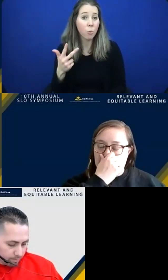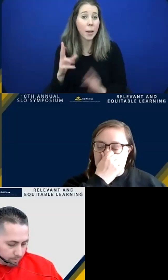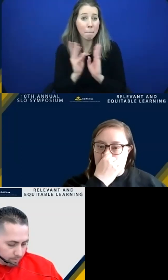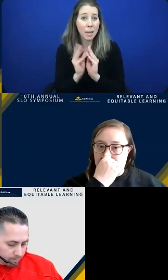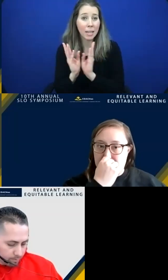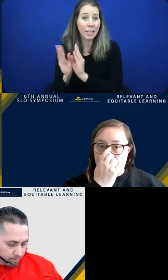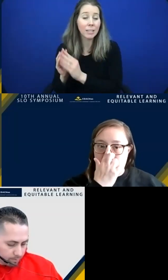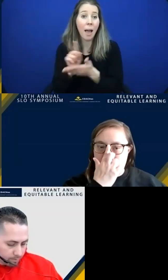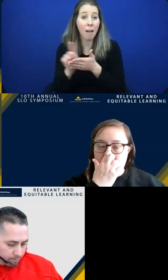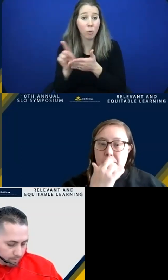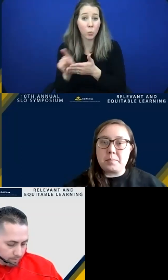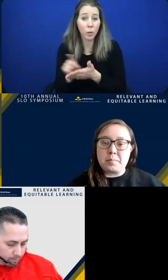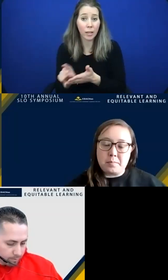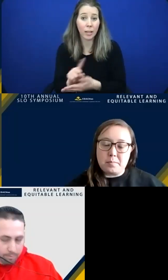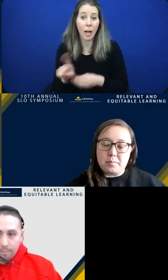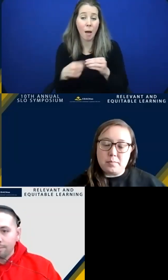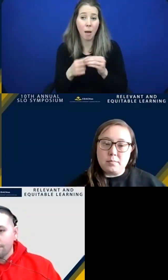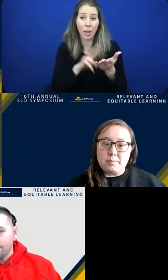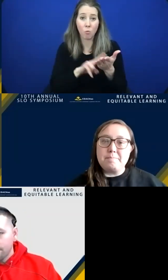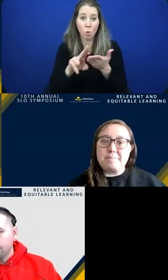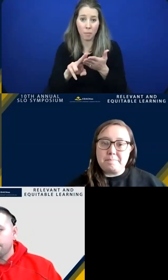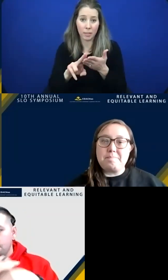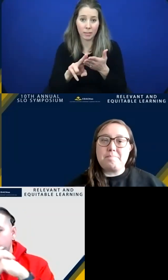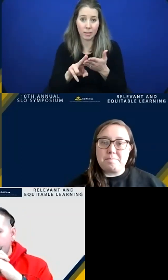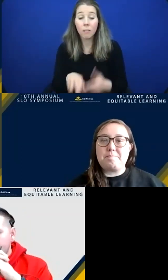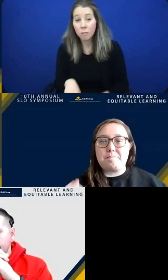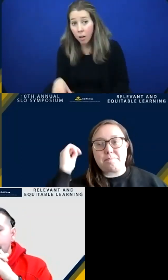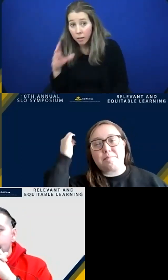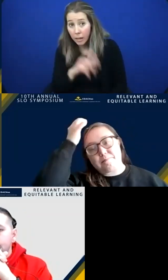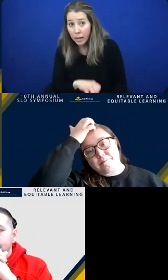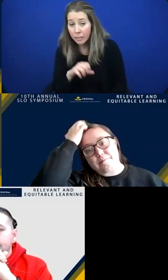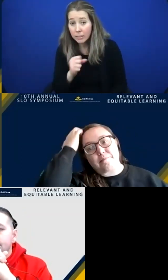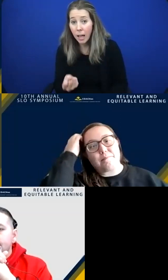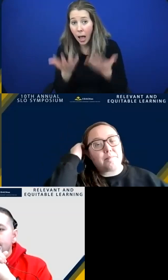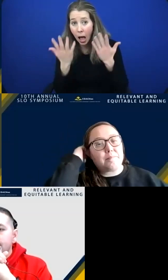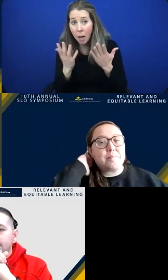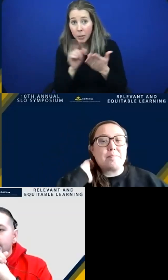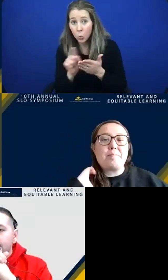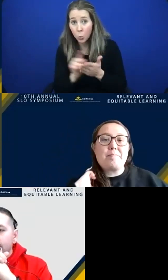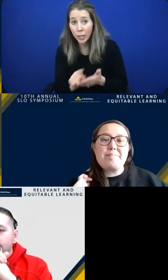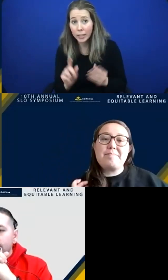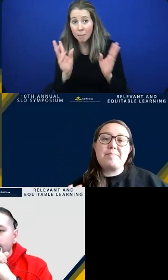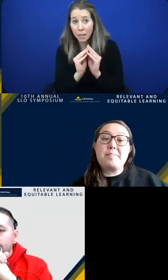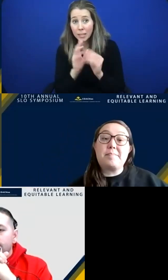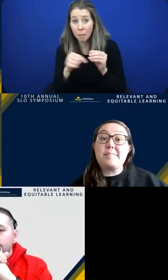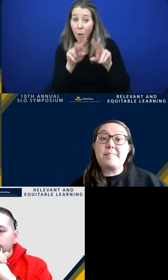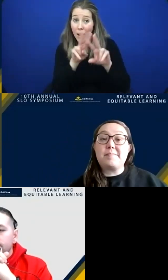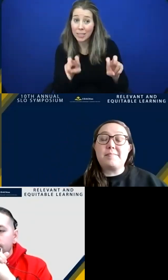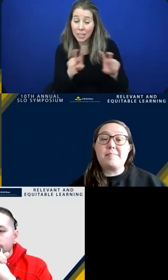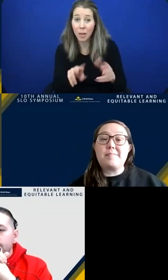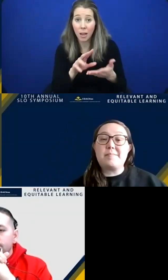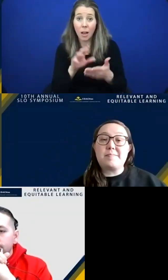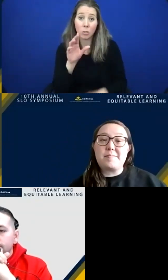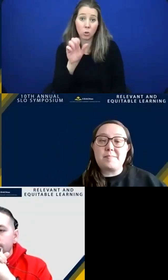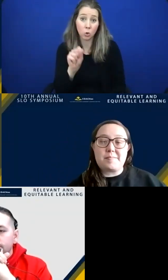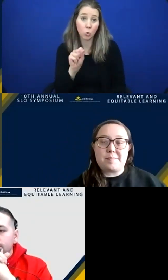meetings every week about enrollment. Right. Guess how many weekly meetings there are about assessment of student learning? guess how often